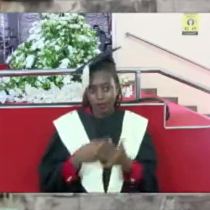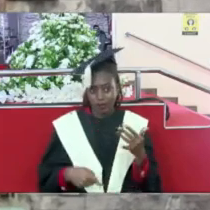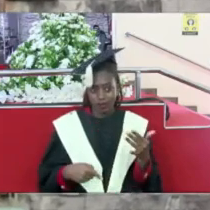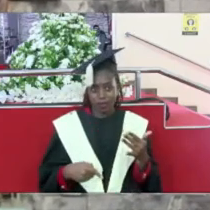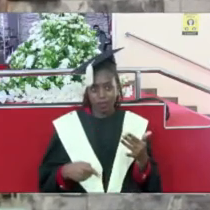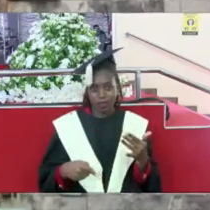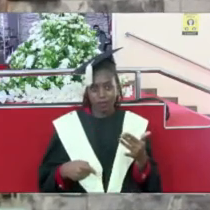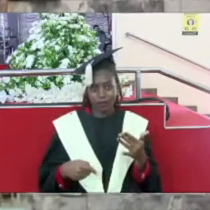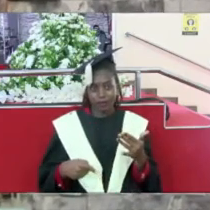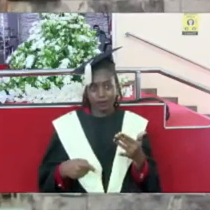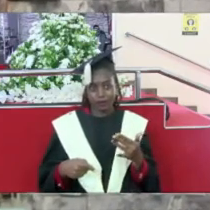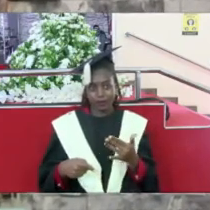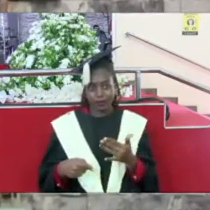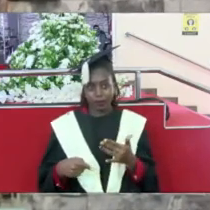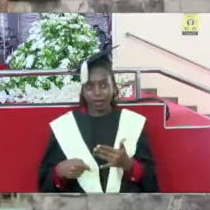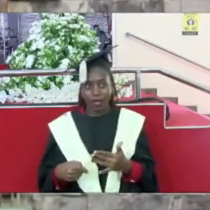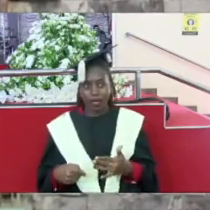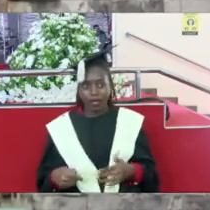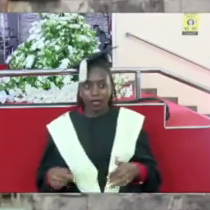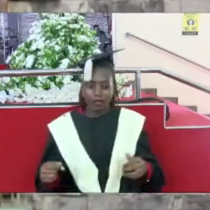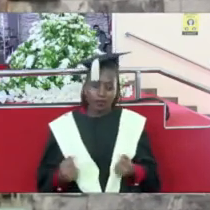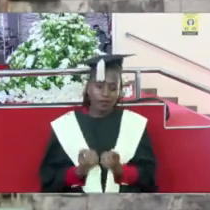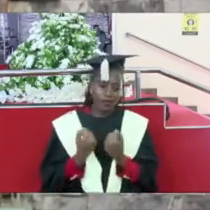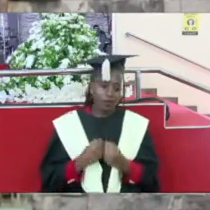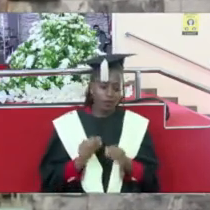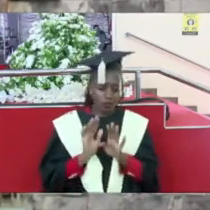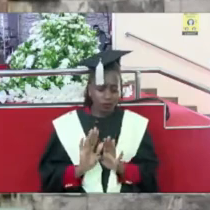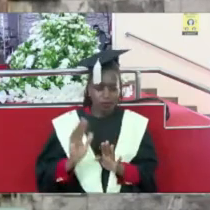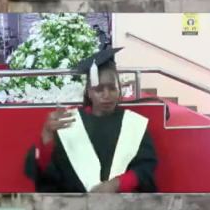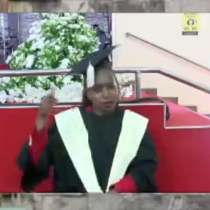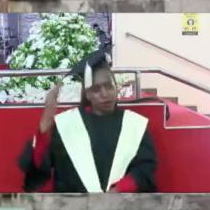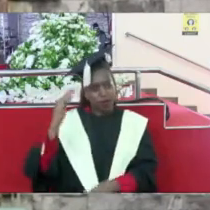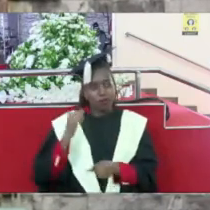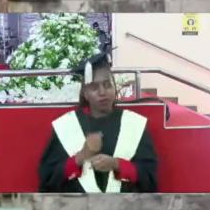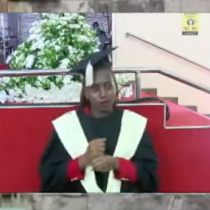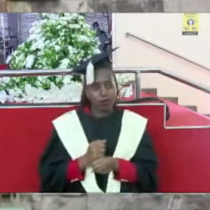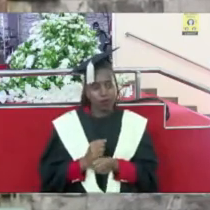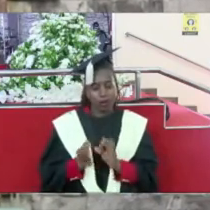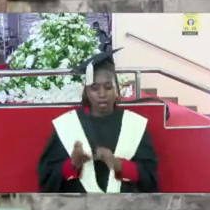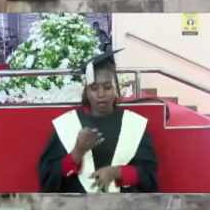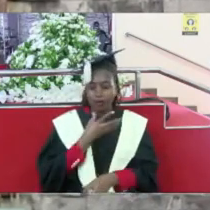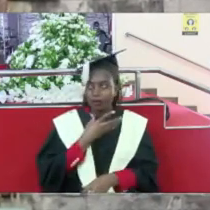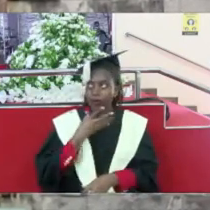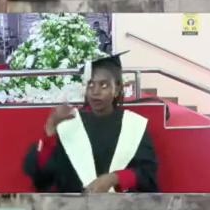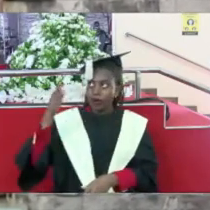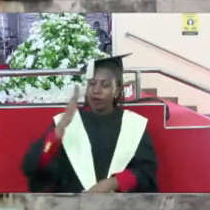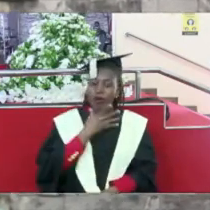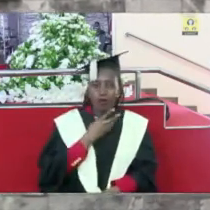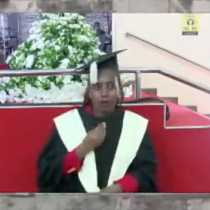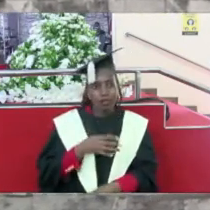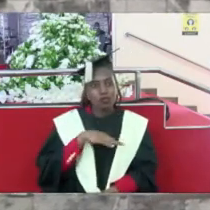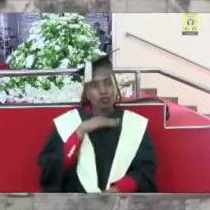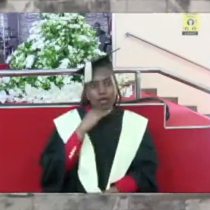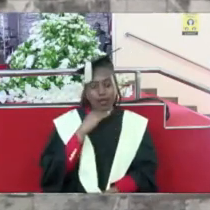determine God to change it. If God has declared they have to die, bury those